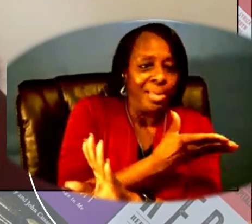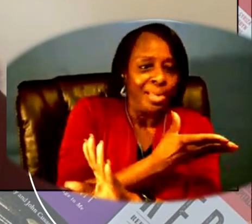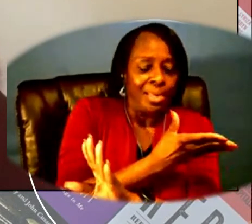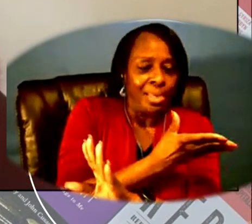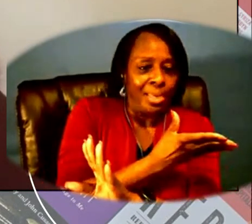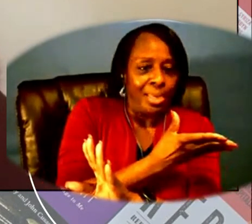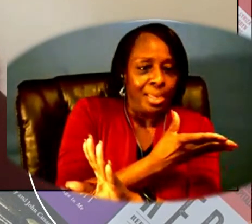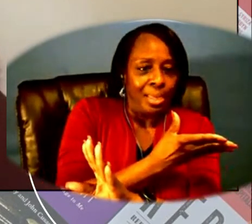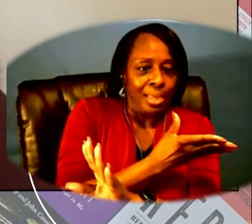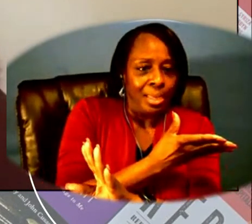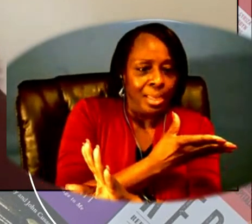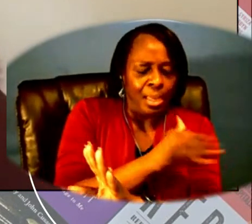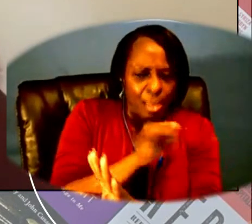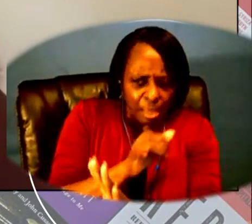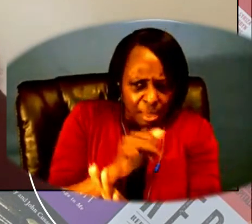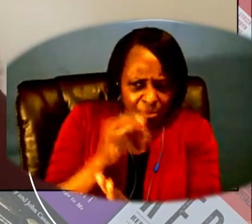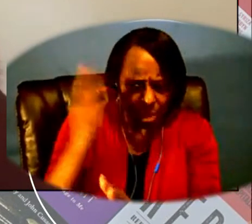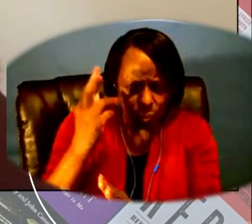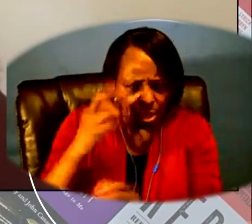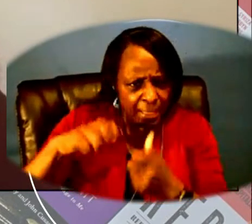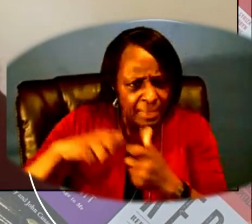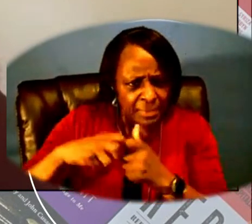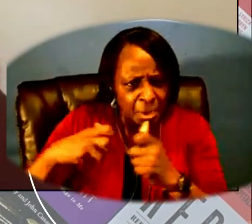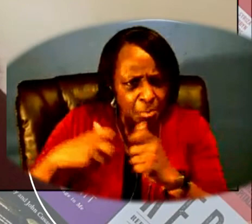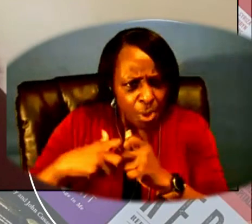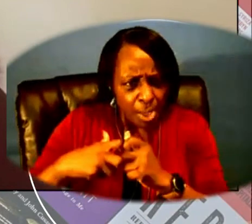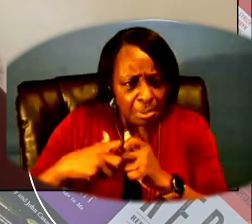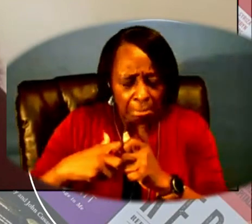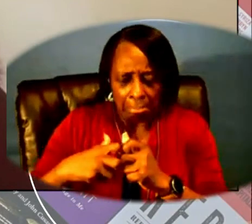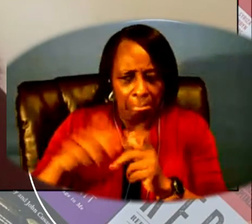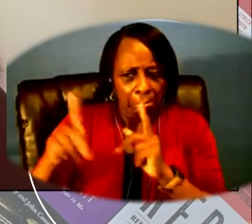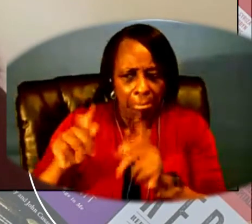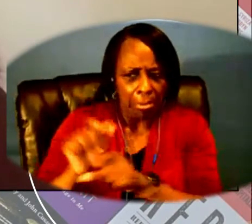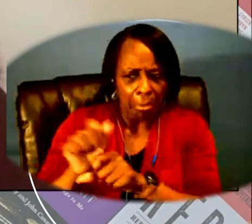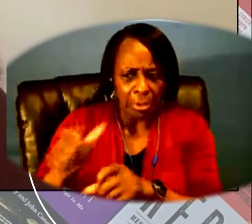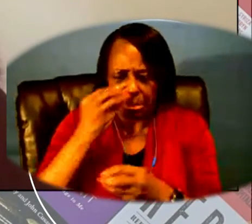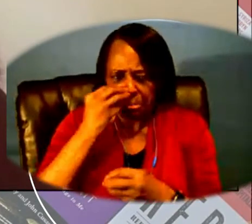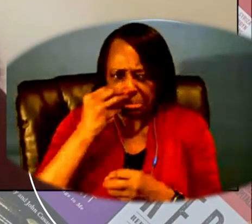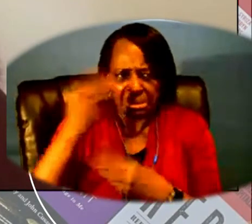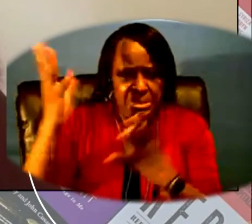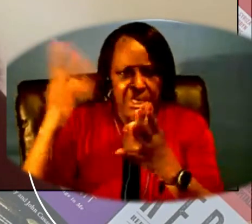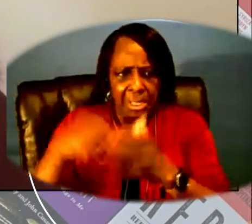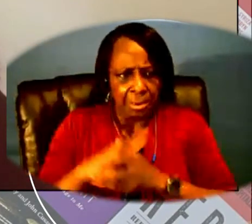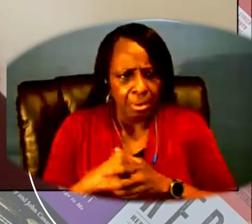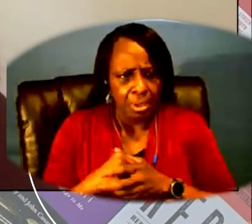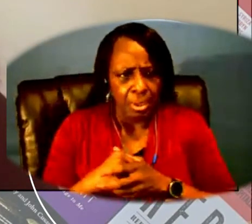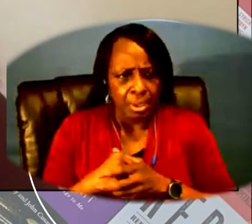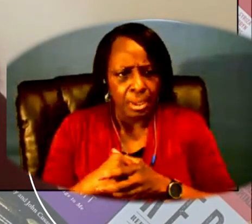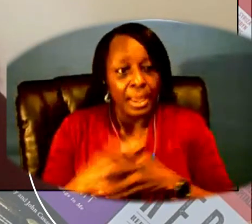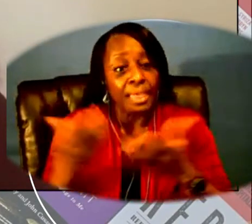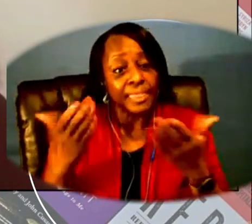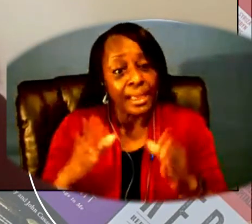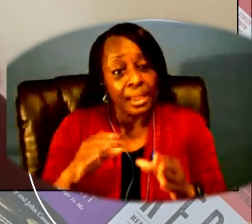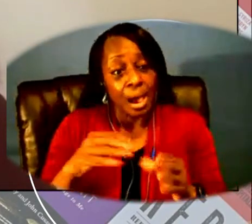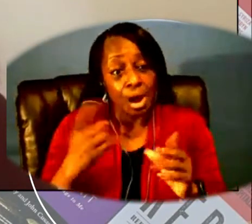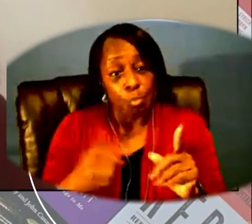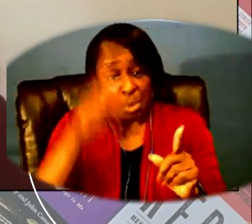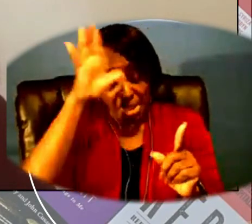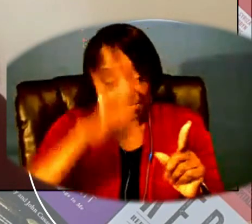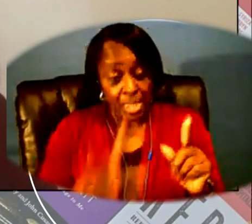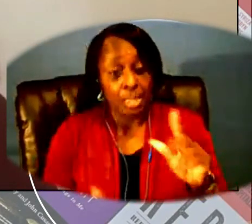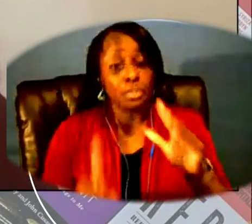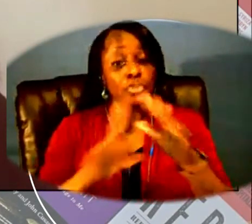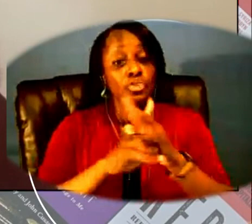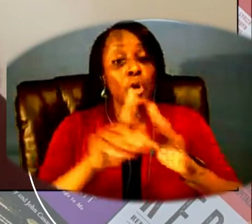learned that there was a problem, they did not care. They allowed this man to get on TV and say we